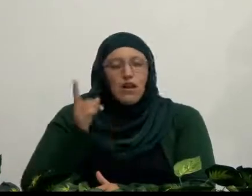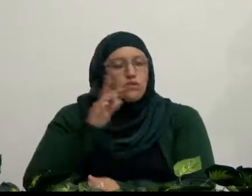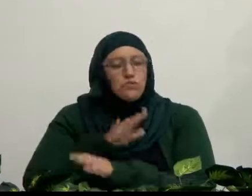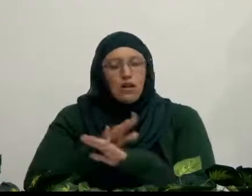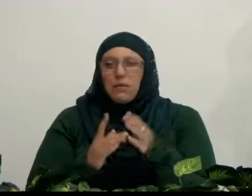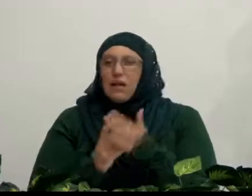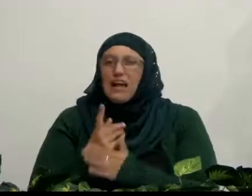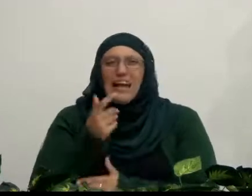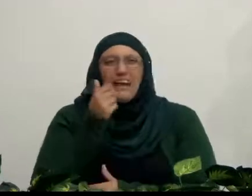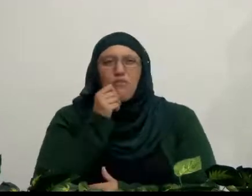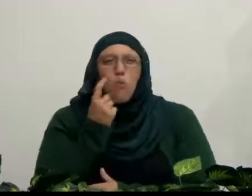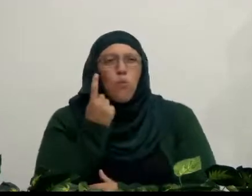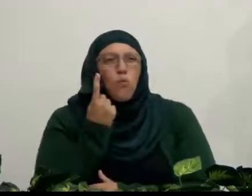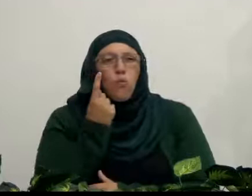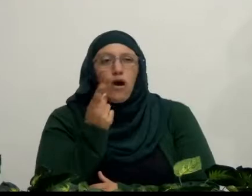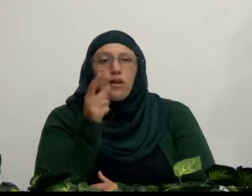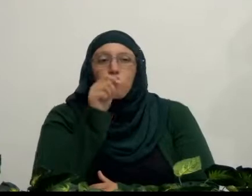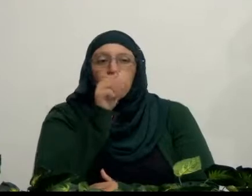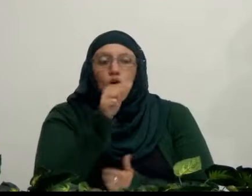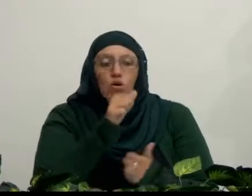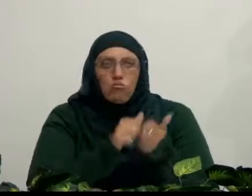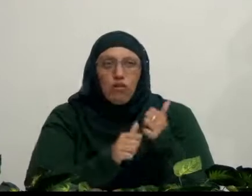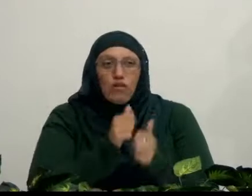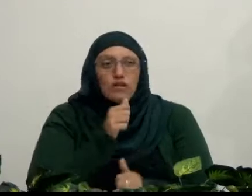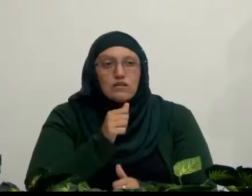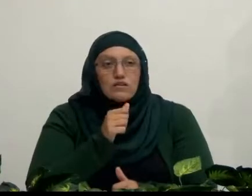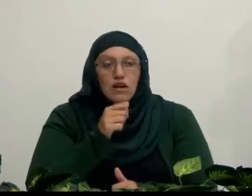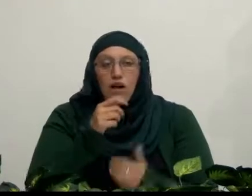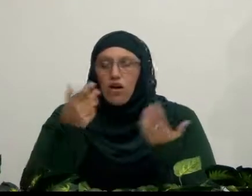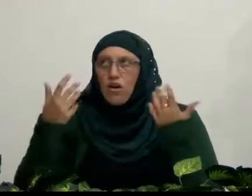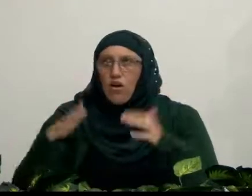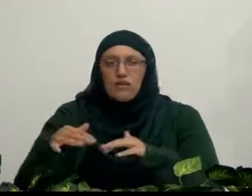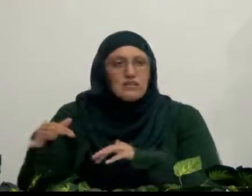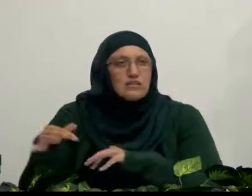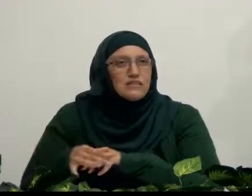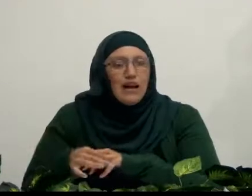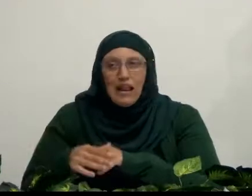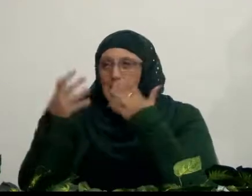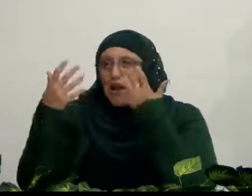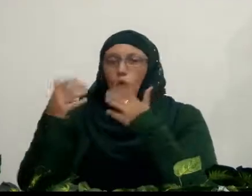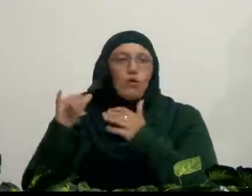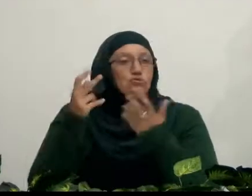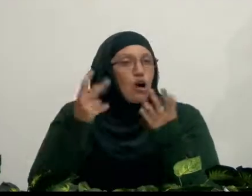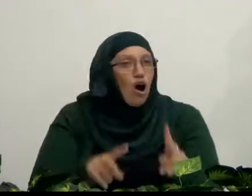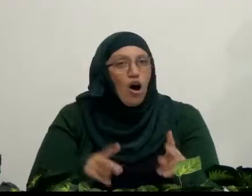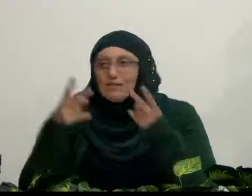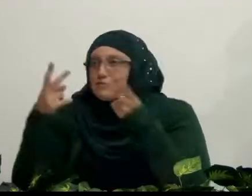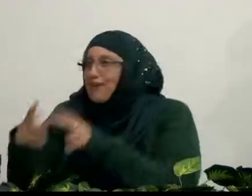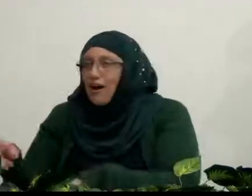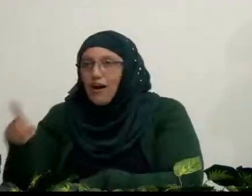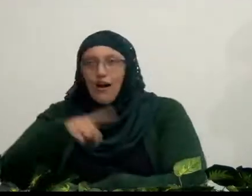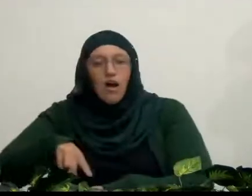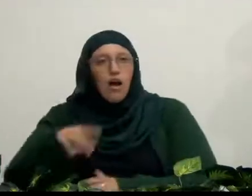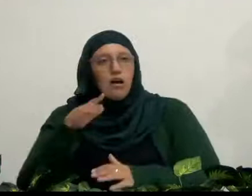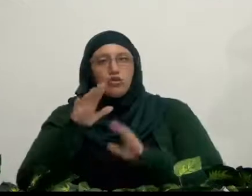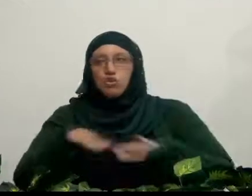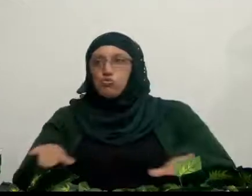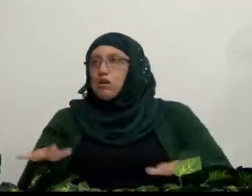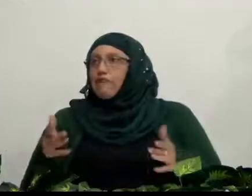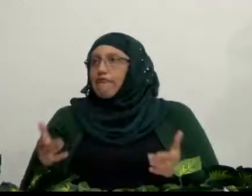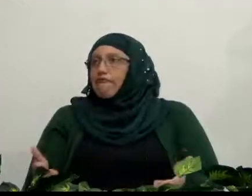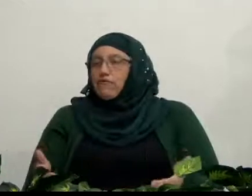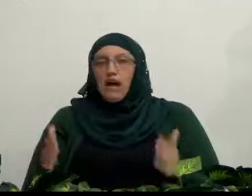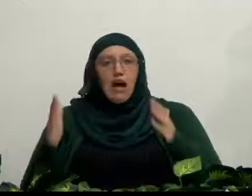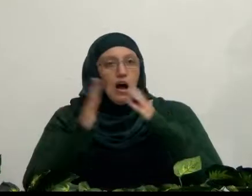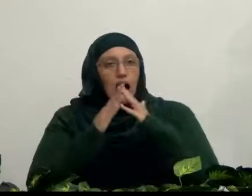incident had lost his wife and left some orphans behind. and the house was completely damaged, how would